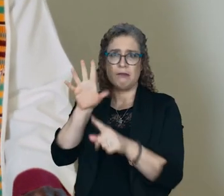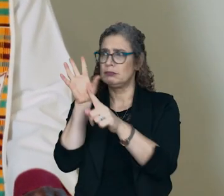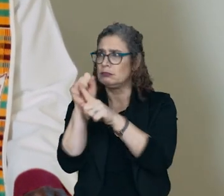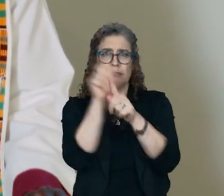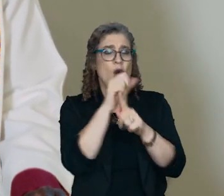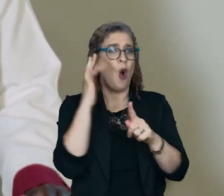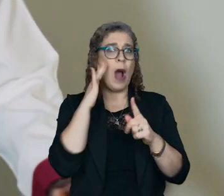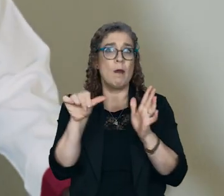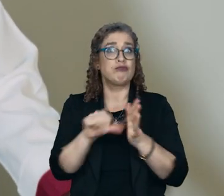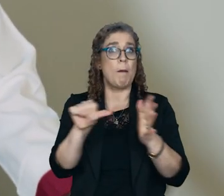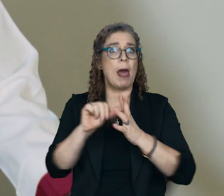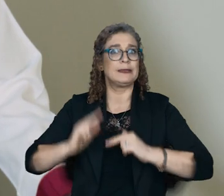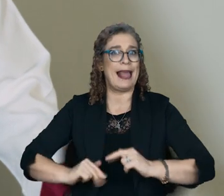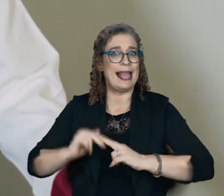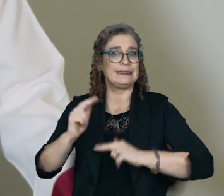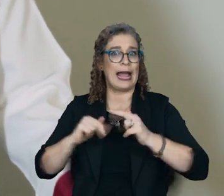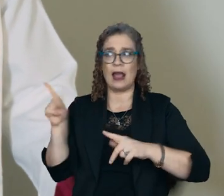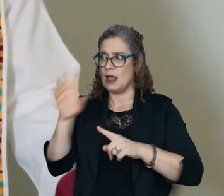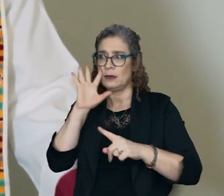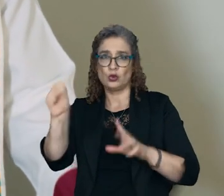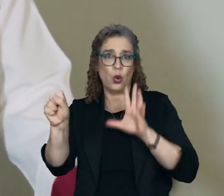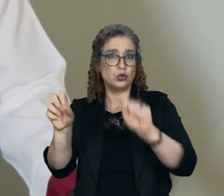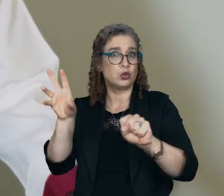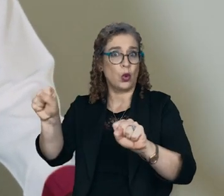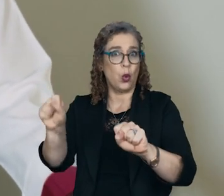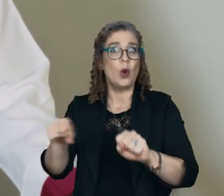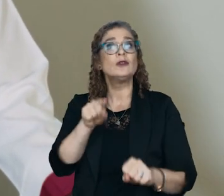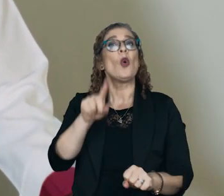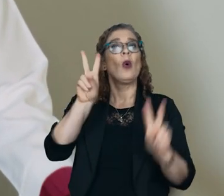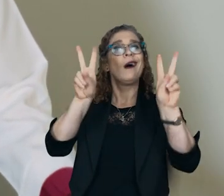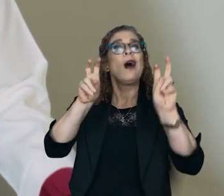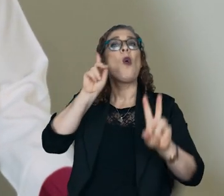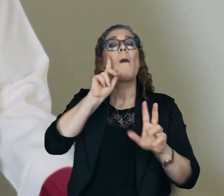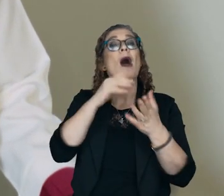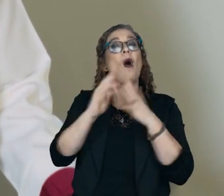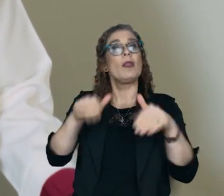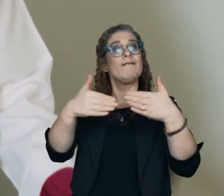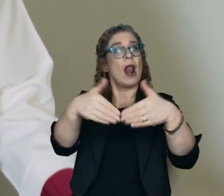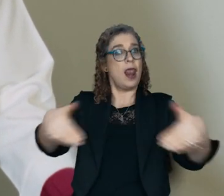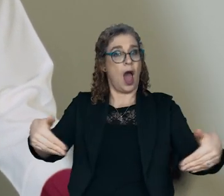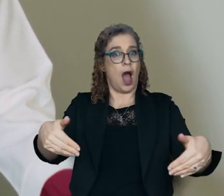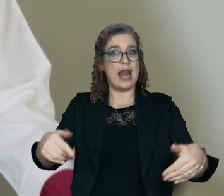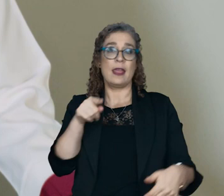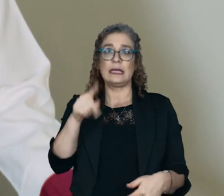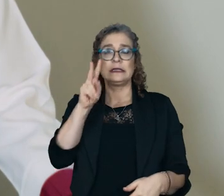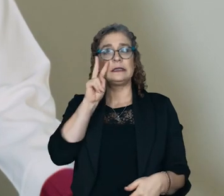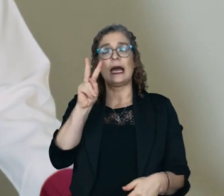conflict, and are on the front line in supporting those suffering the consequences of